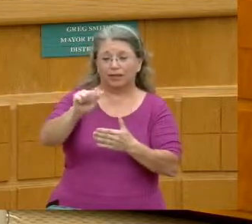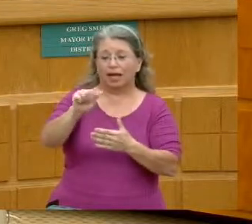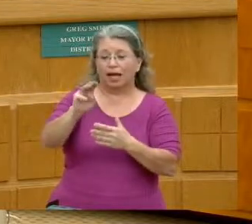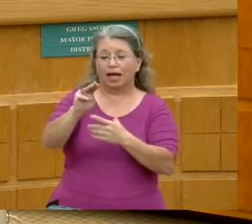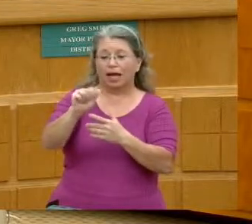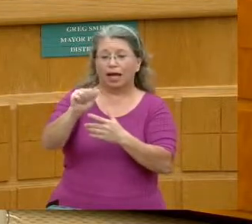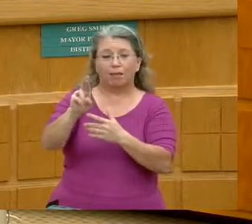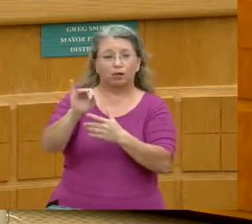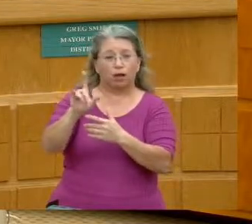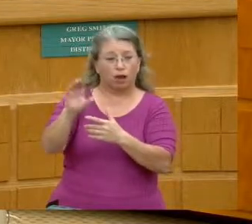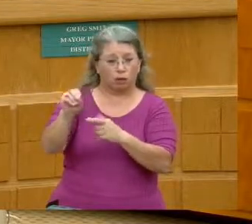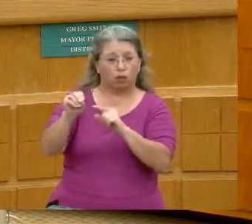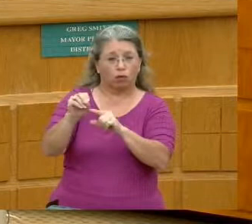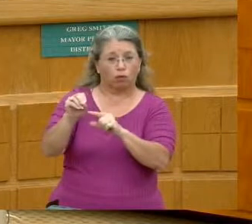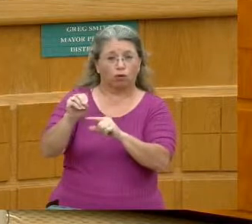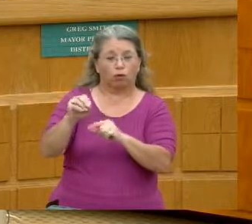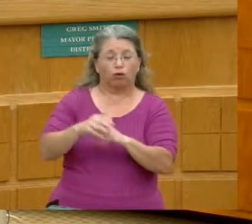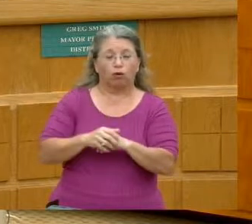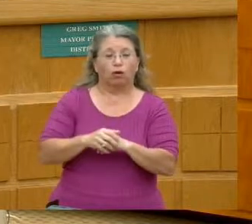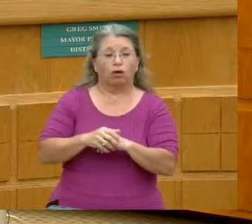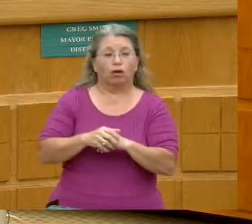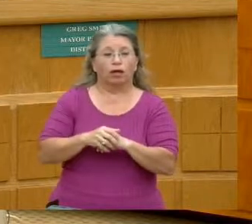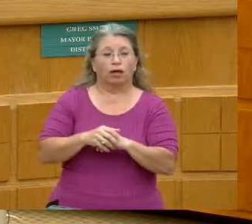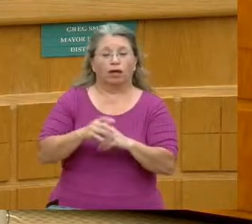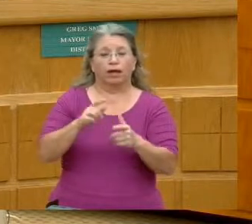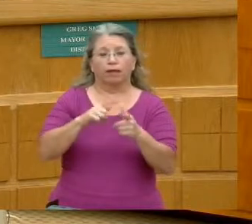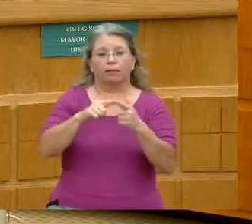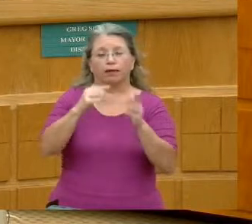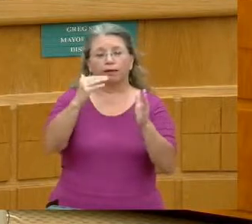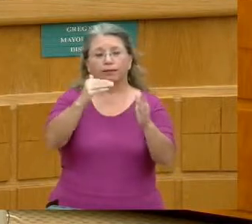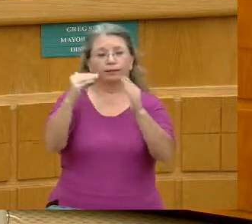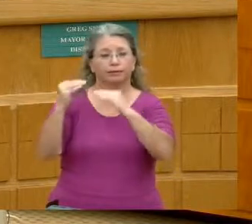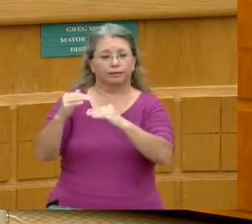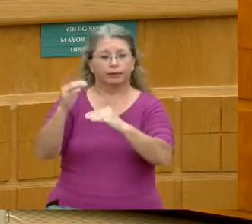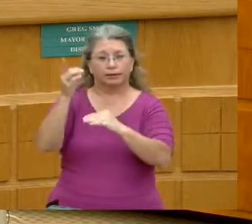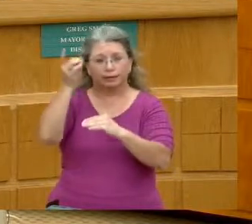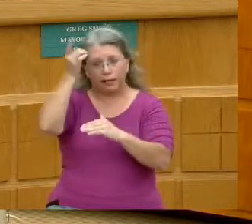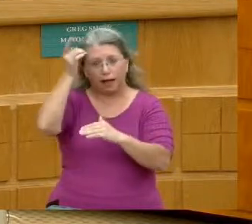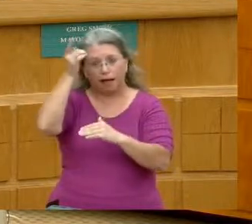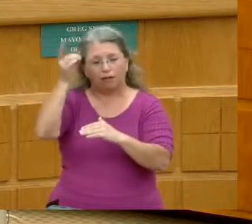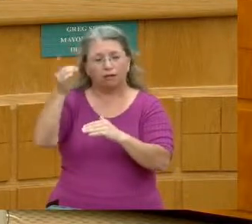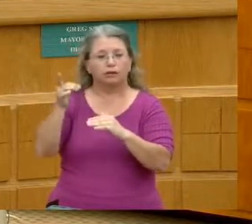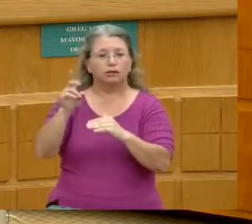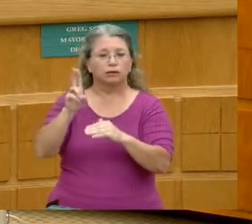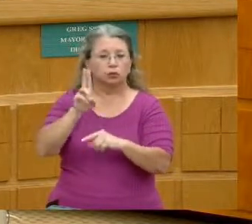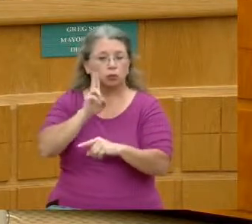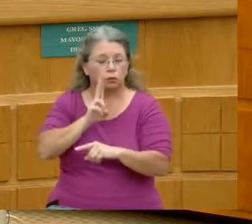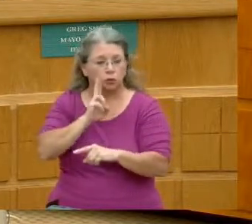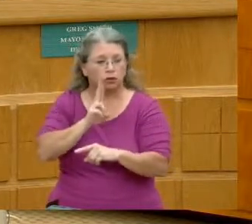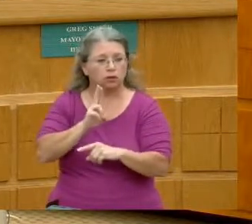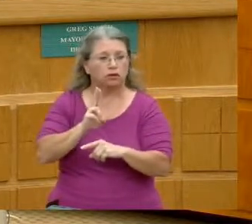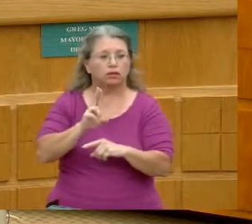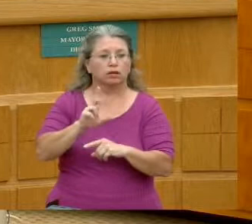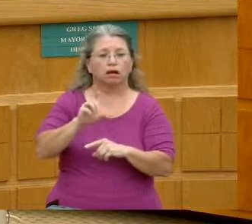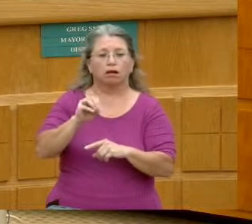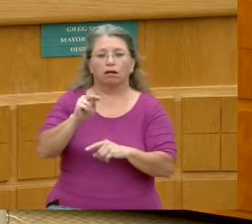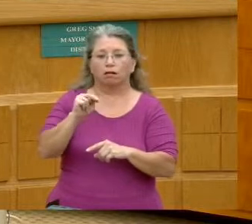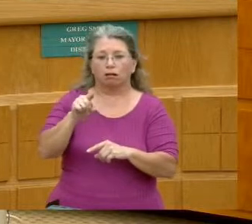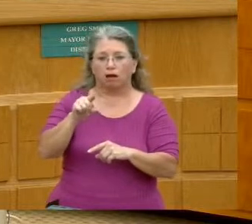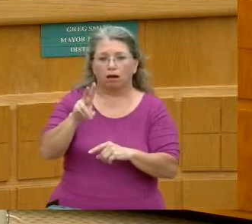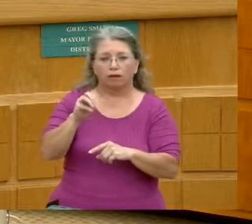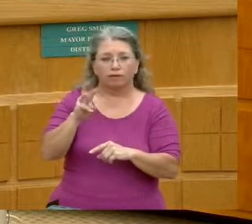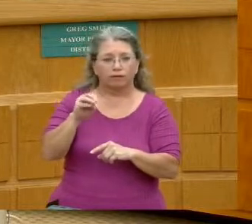is. And then there's a big jump down to Dallas, Houston, Longview, which is out here,